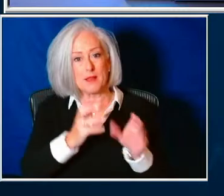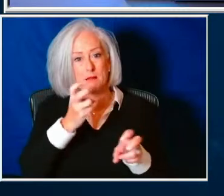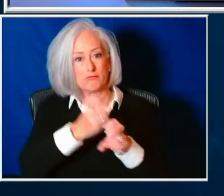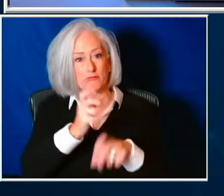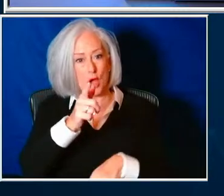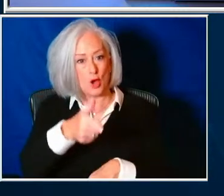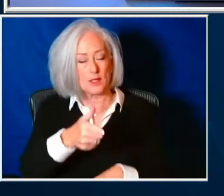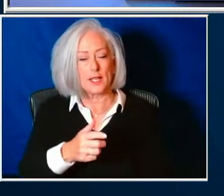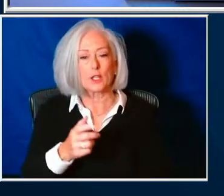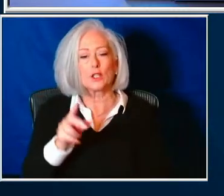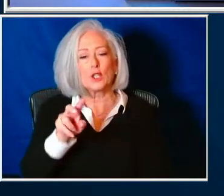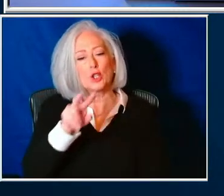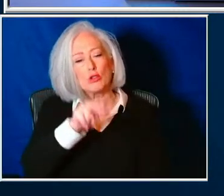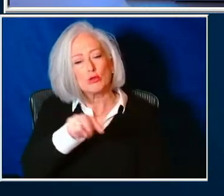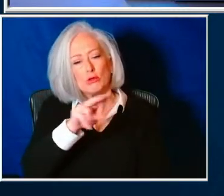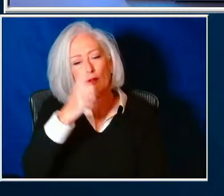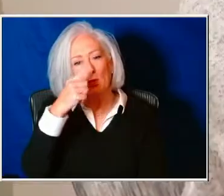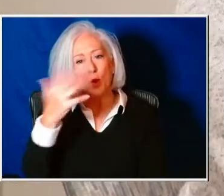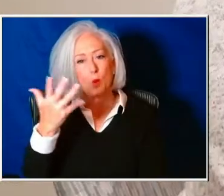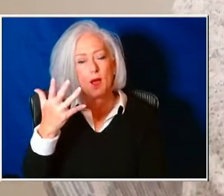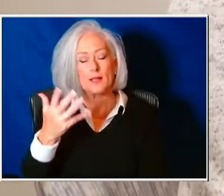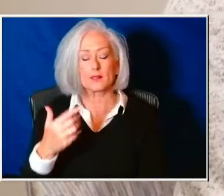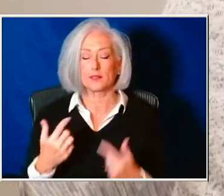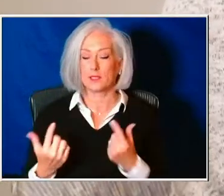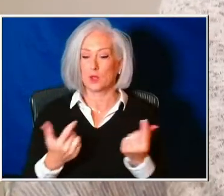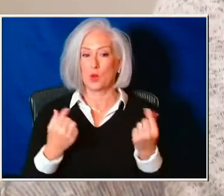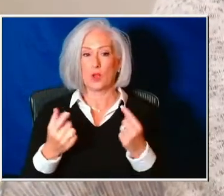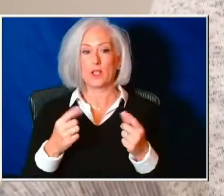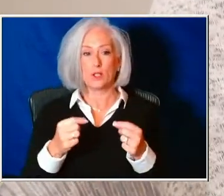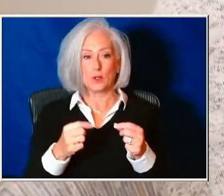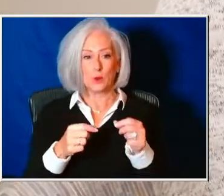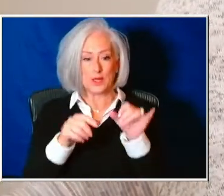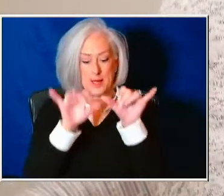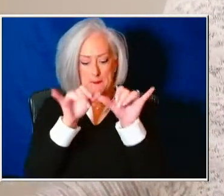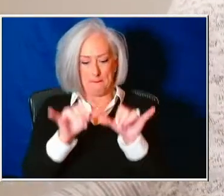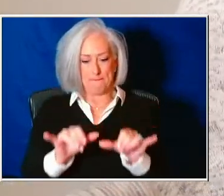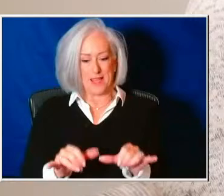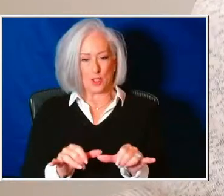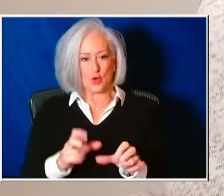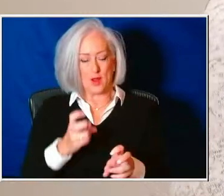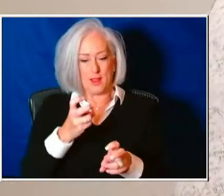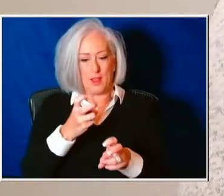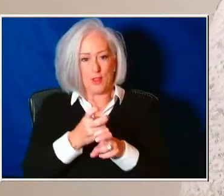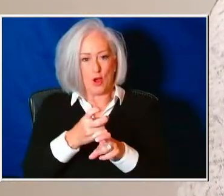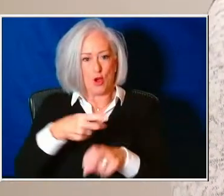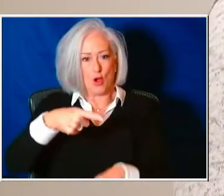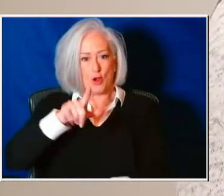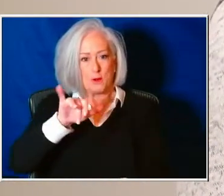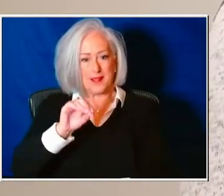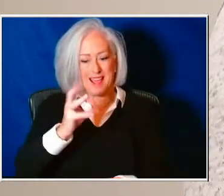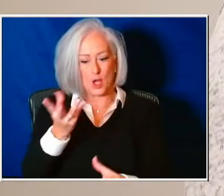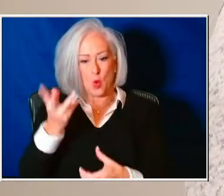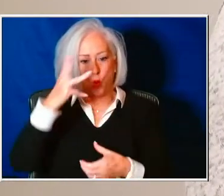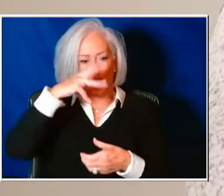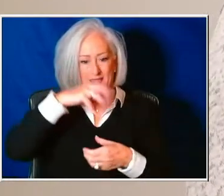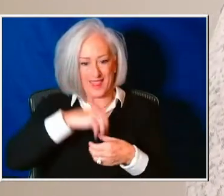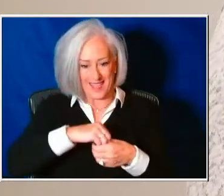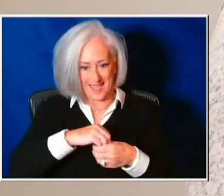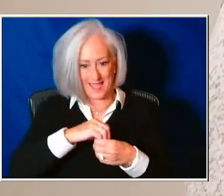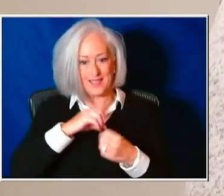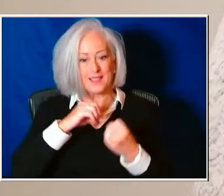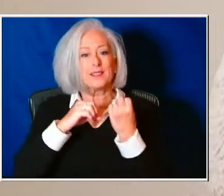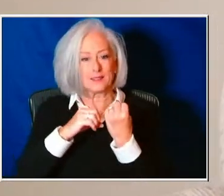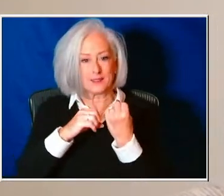So we are measuring the amount of hard calcified plaque in the coronary arteries. So we're actually quantifying, putting a number to